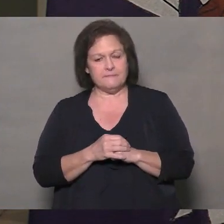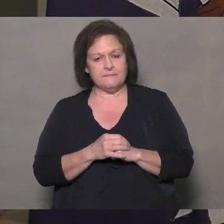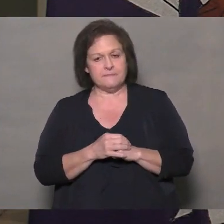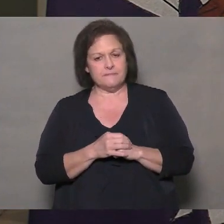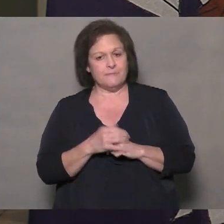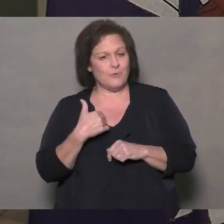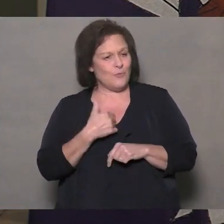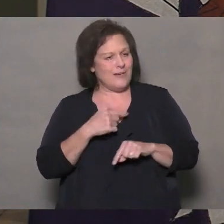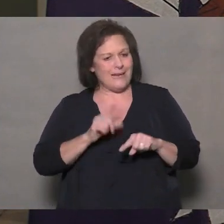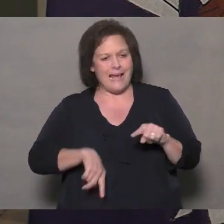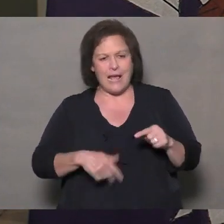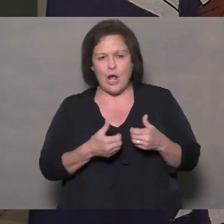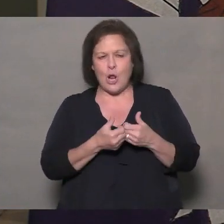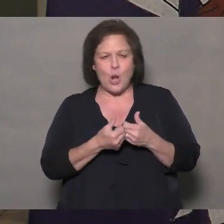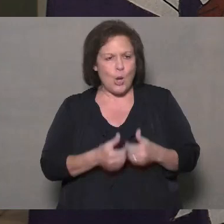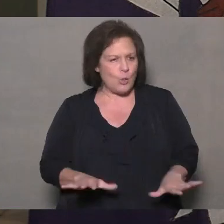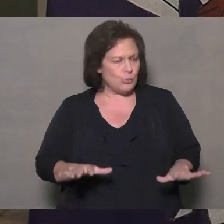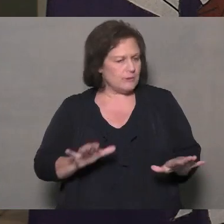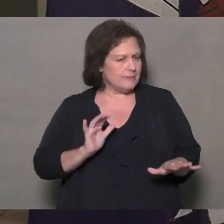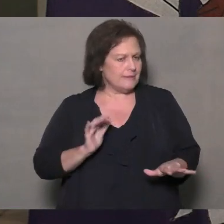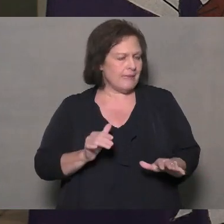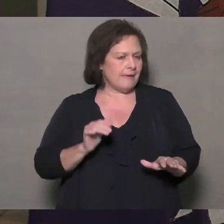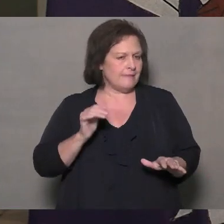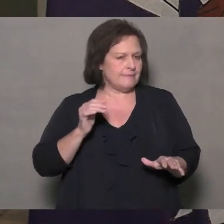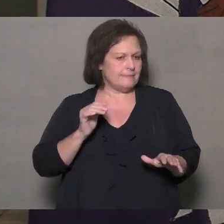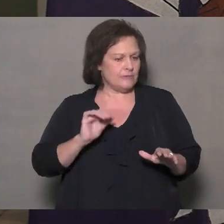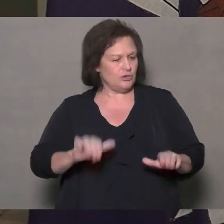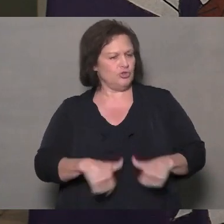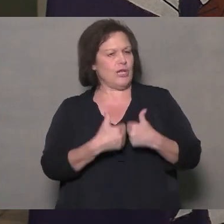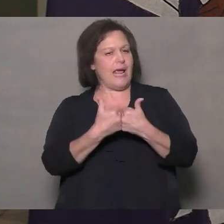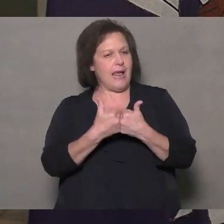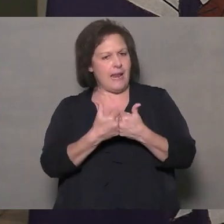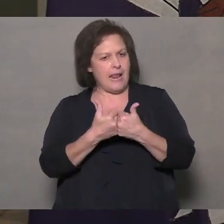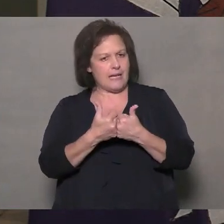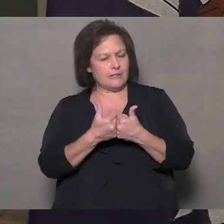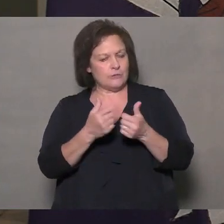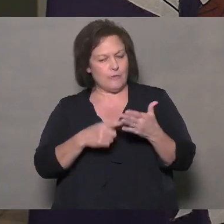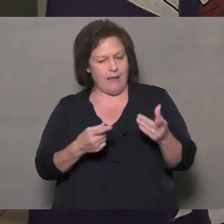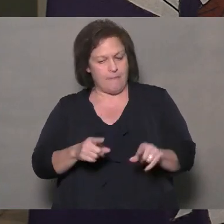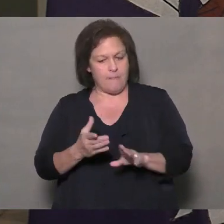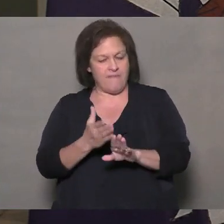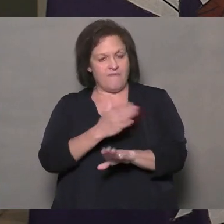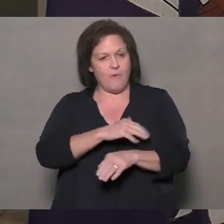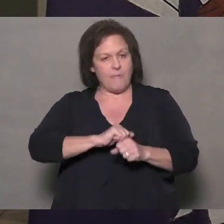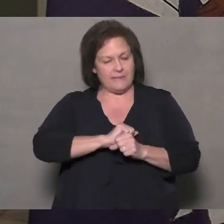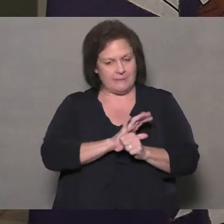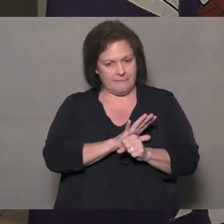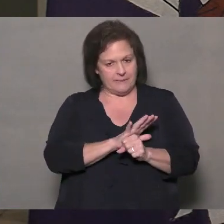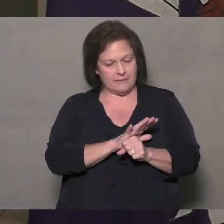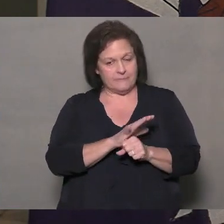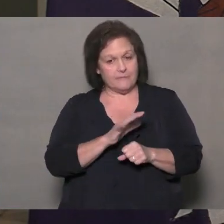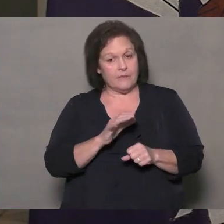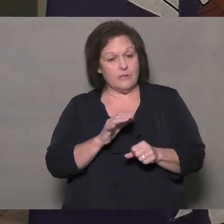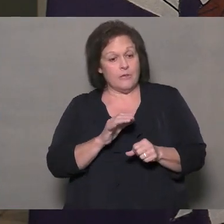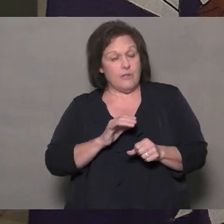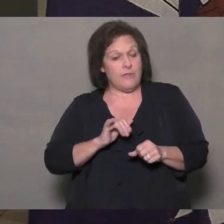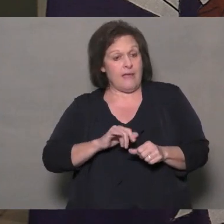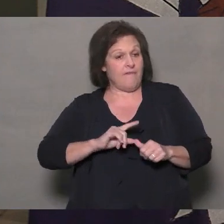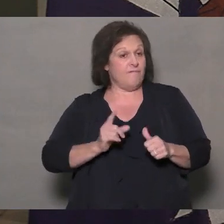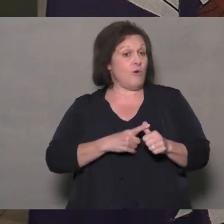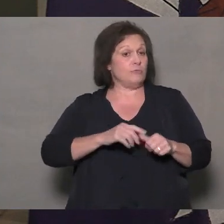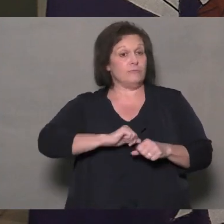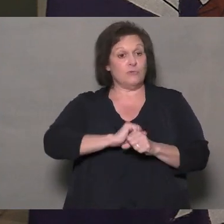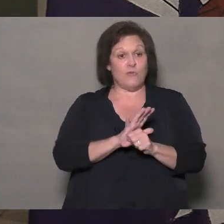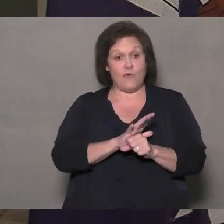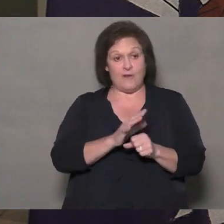We cannot lose sight of the challenges we faced before the pandemic. When the first COVID